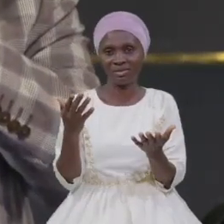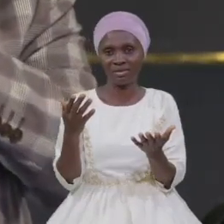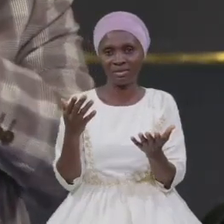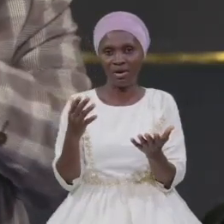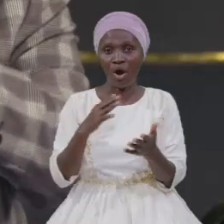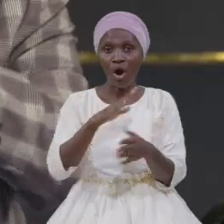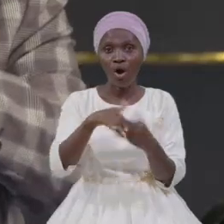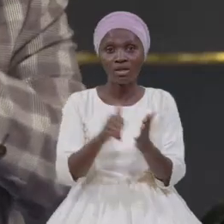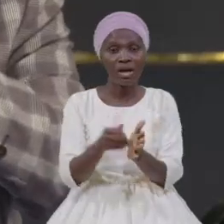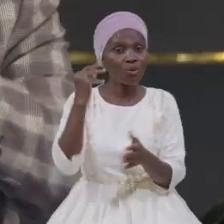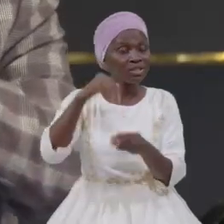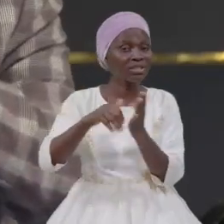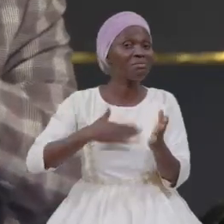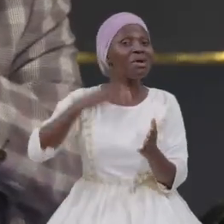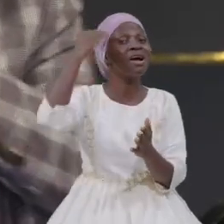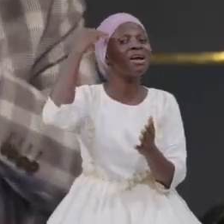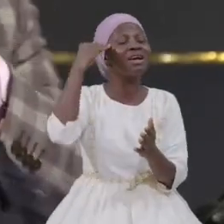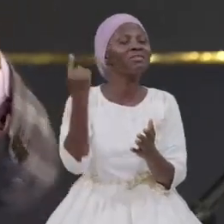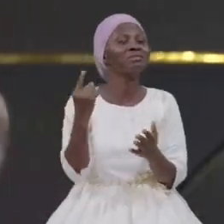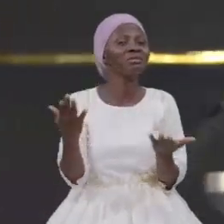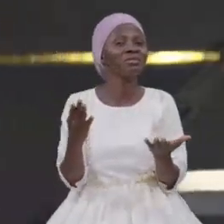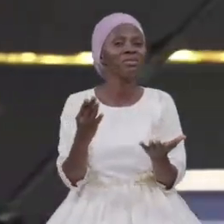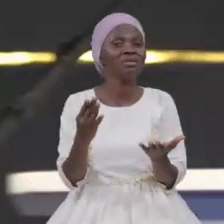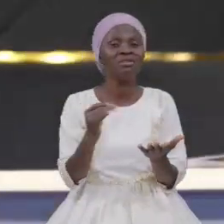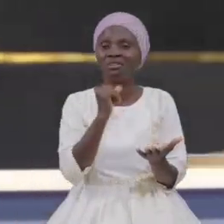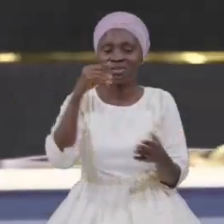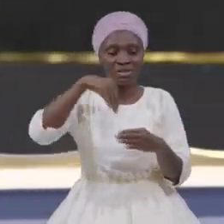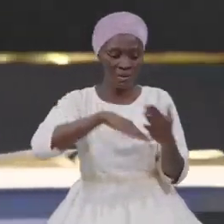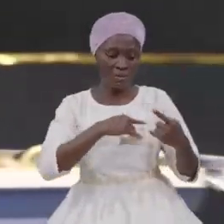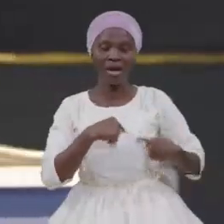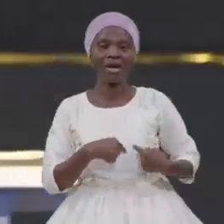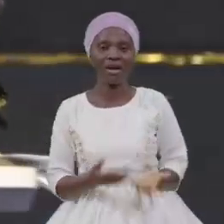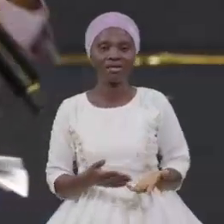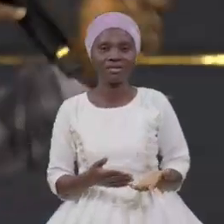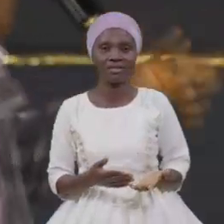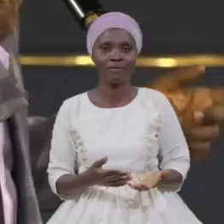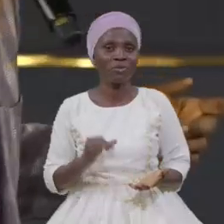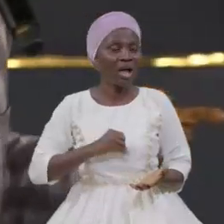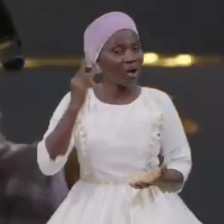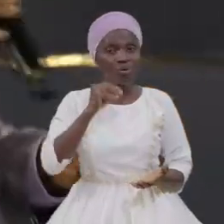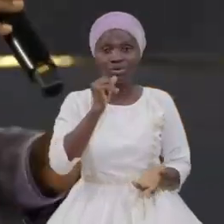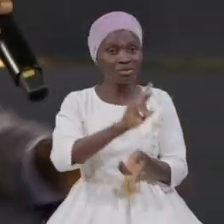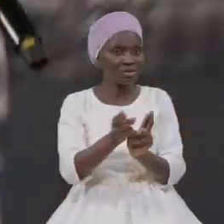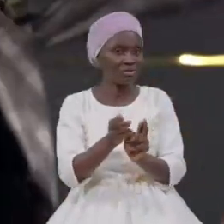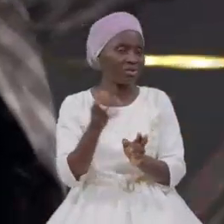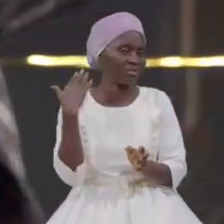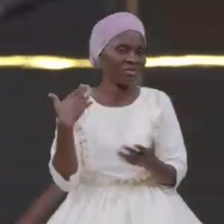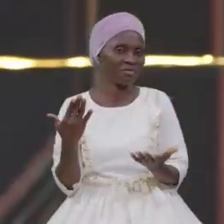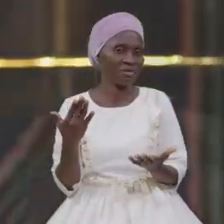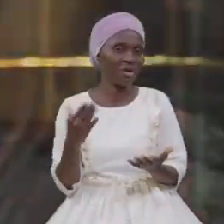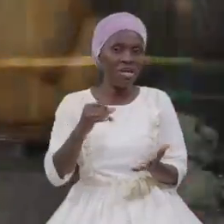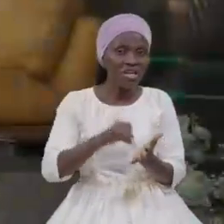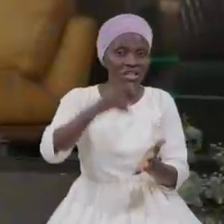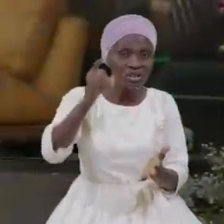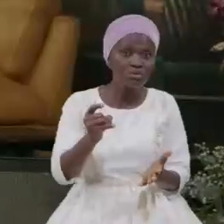my heart, I wasn't born again. The thing must go from your head. Not just, yes, I know, I